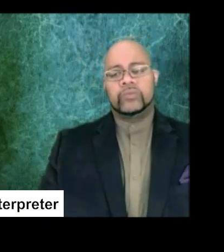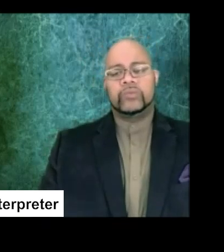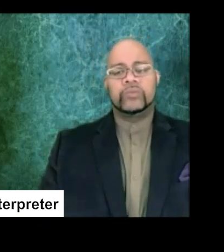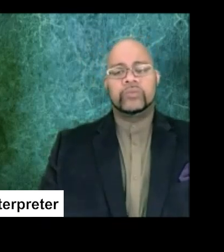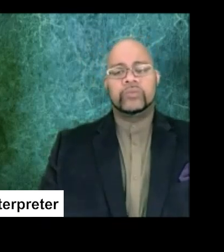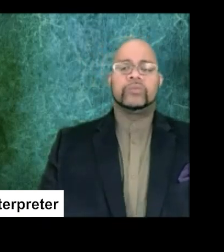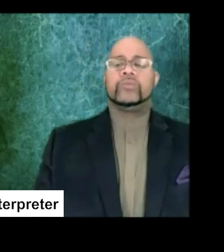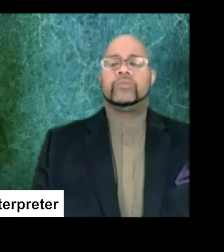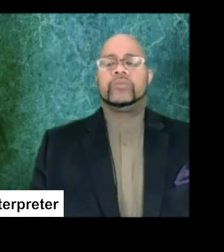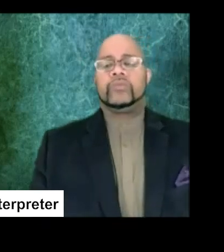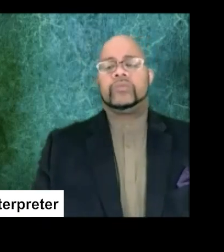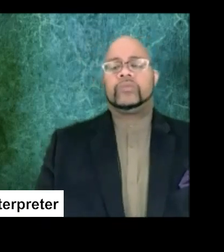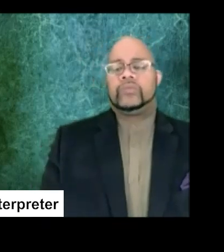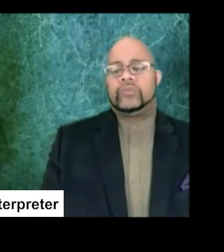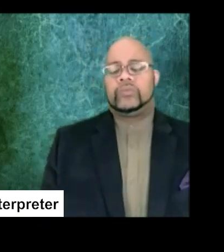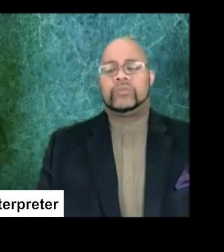for